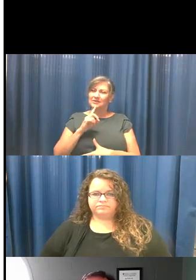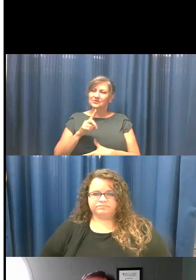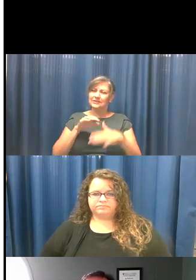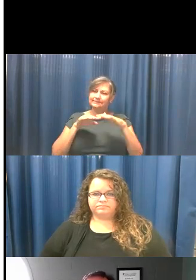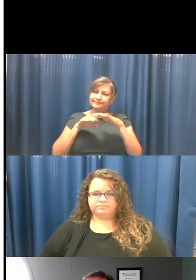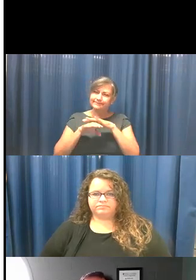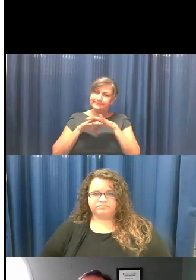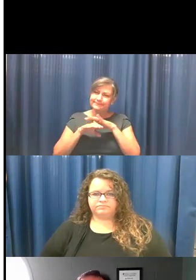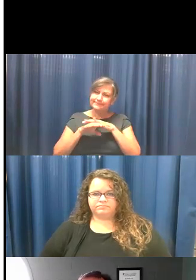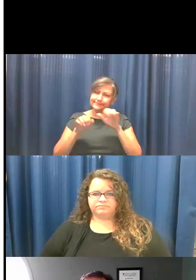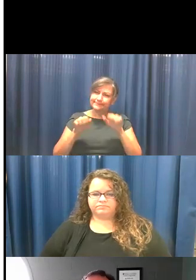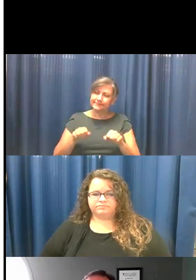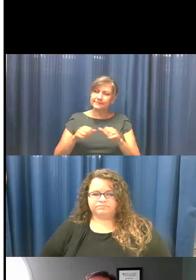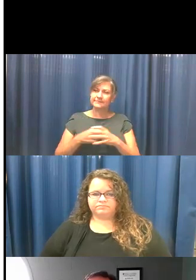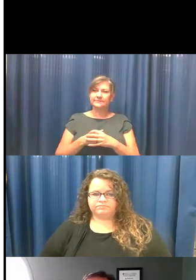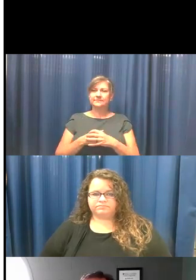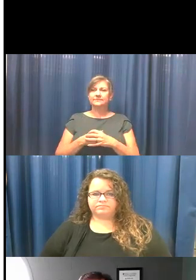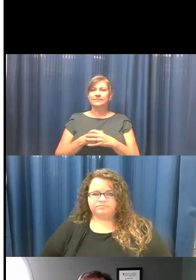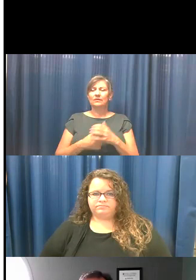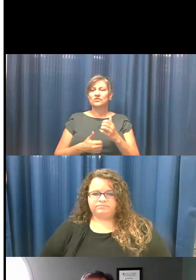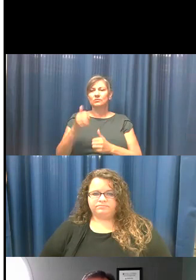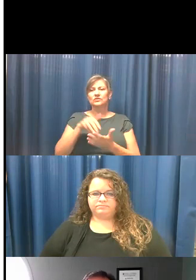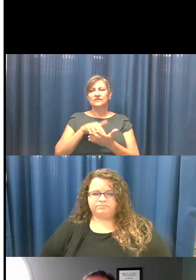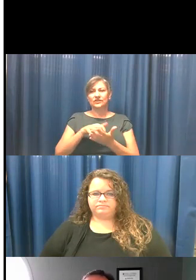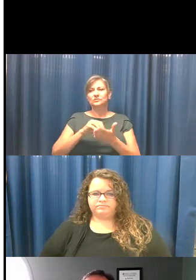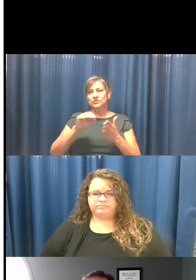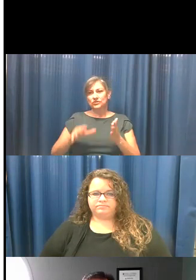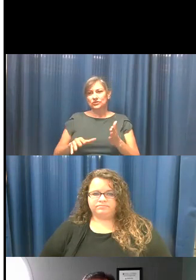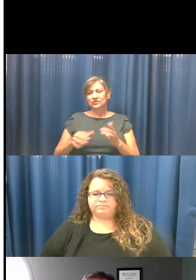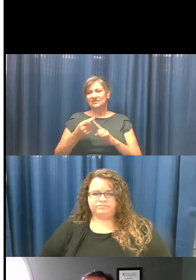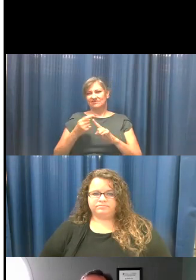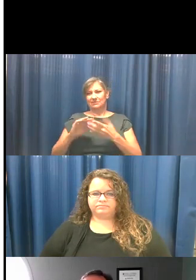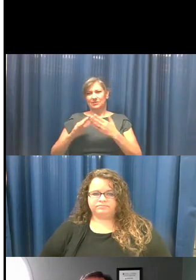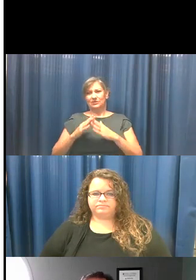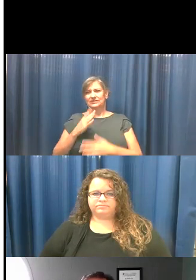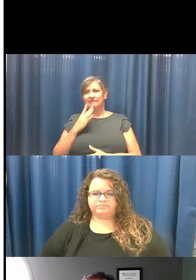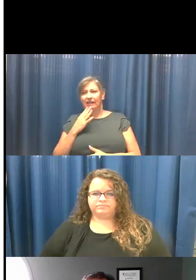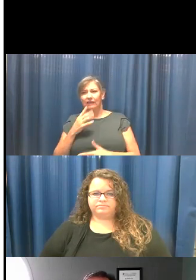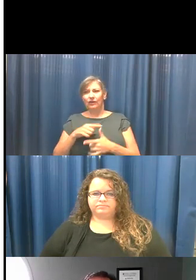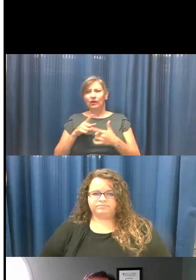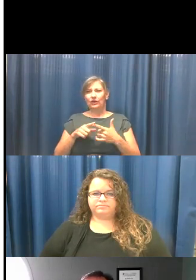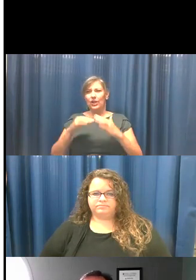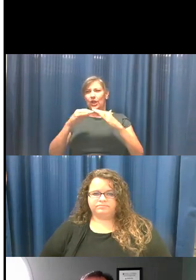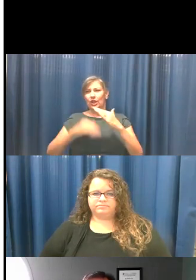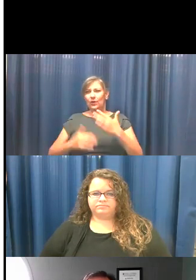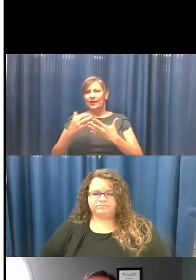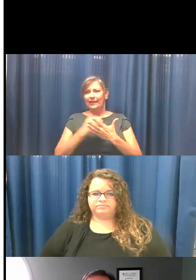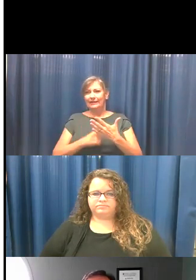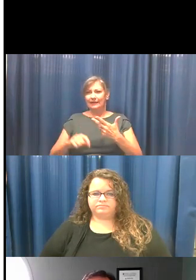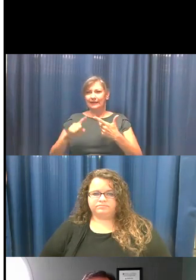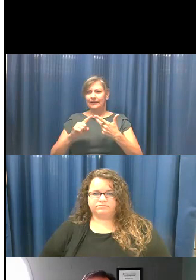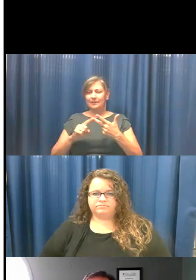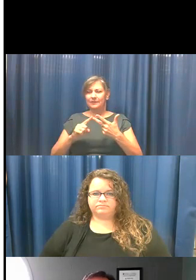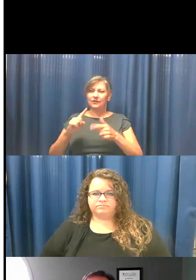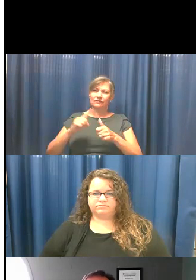accessibility, and it was our most vulnerable students from communities of color, low-income students,